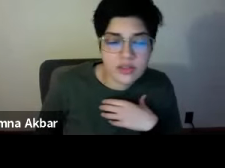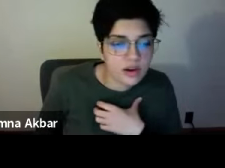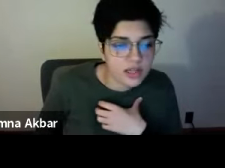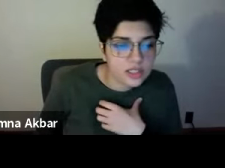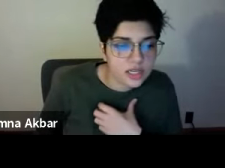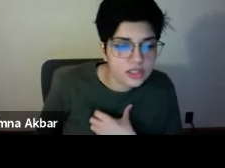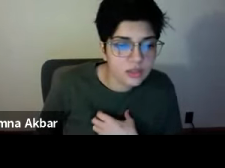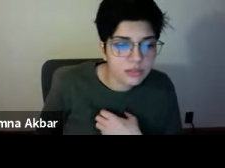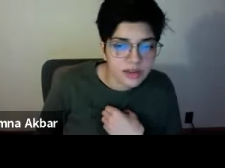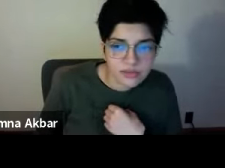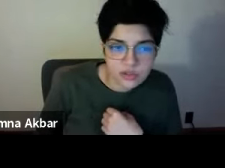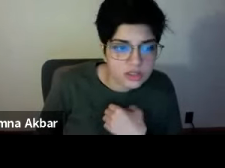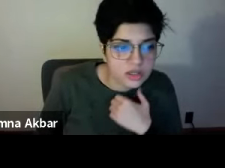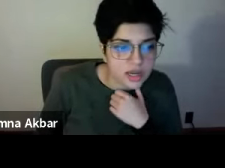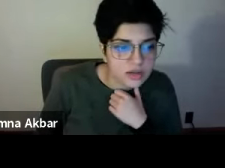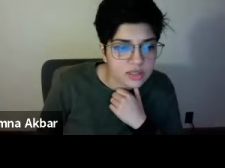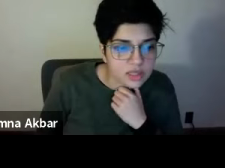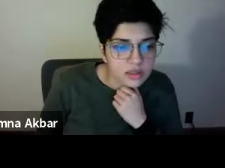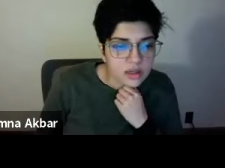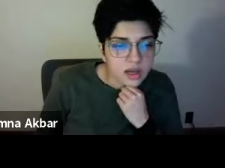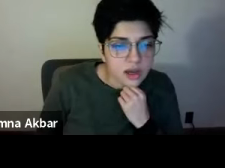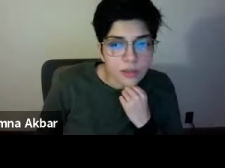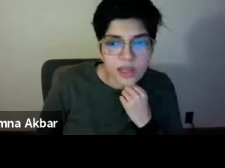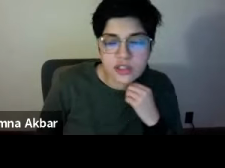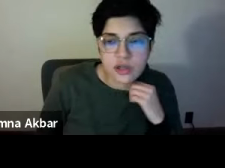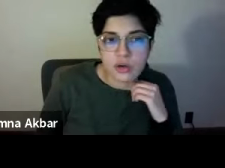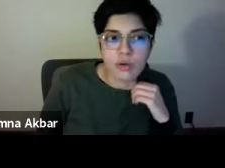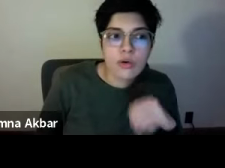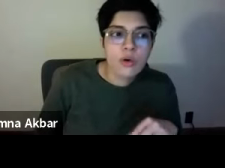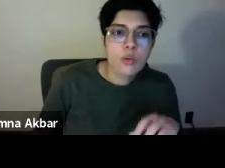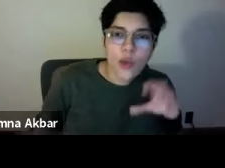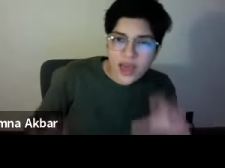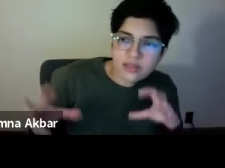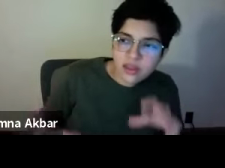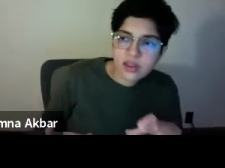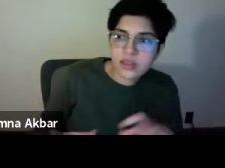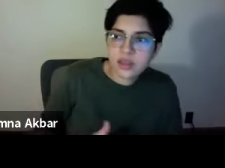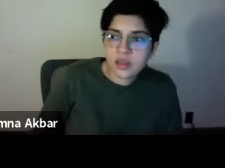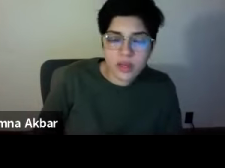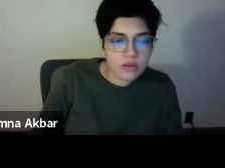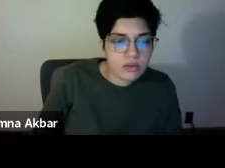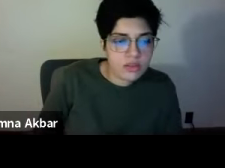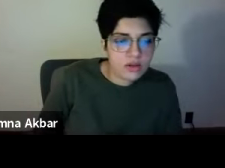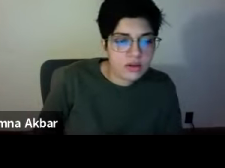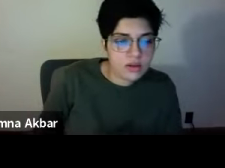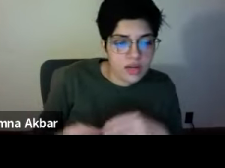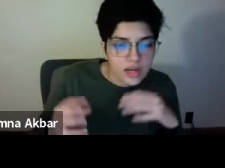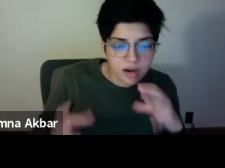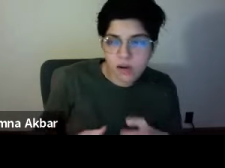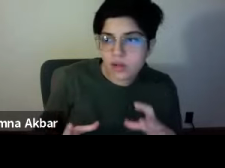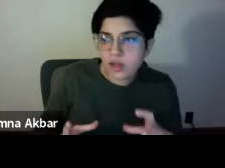need: healthcare, education, public infrastructure, and housing. And so rather than thinking about